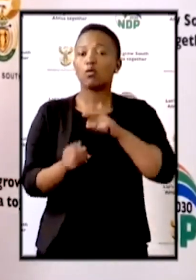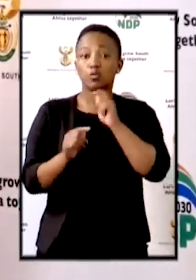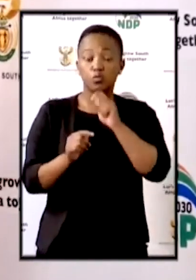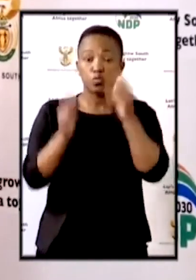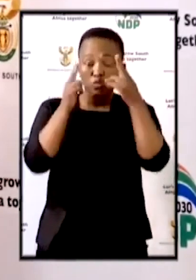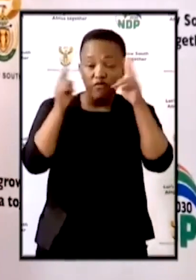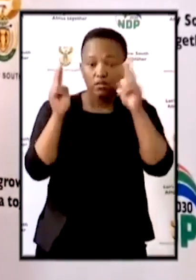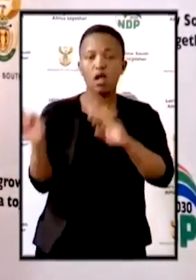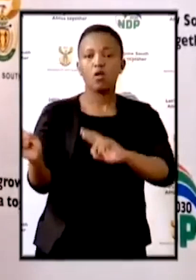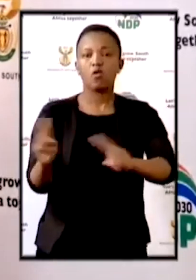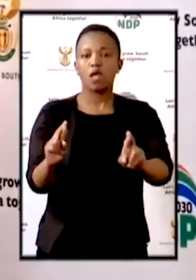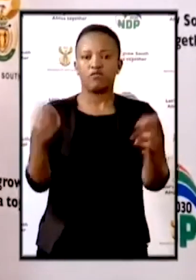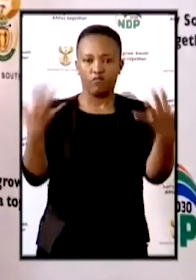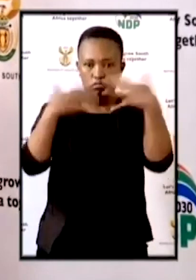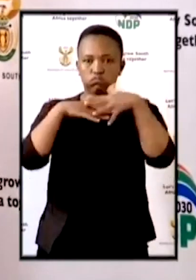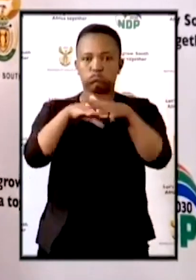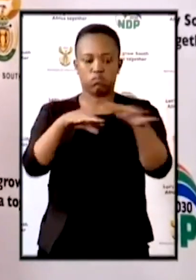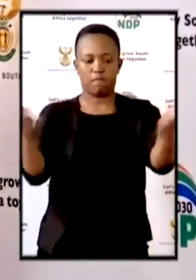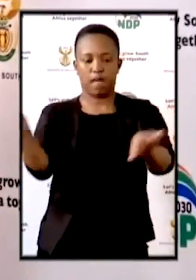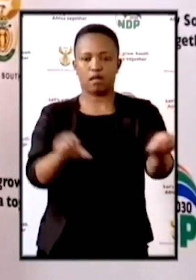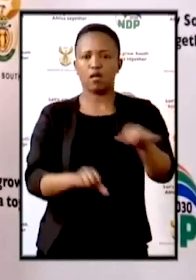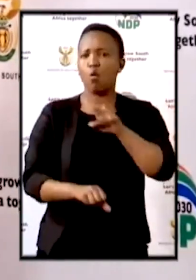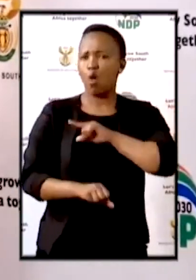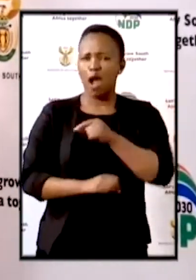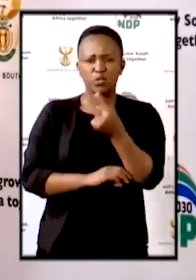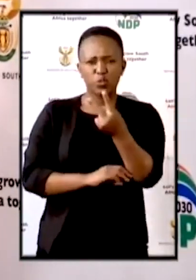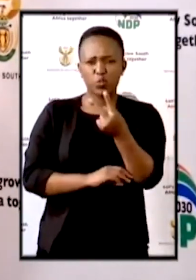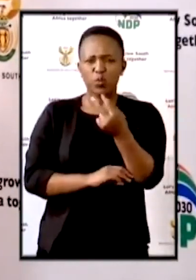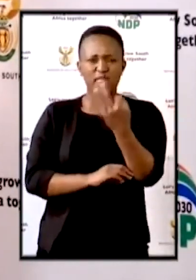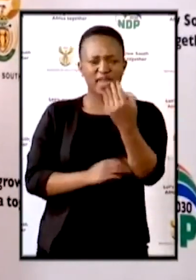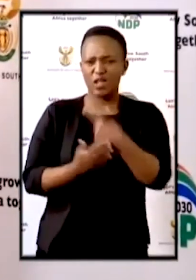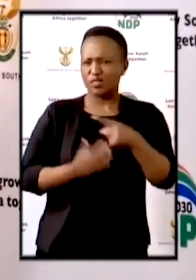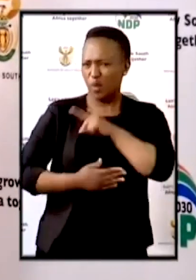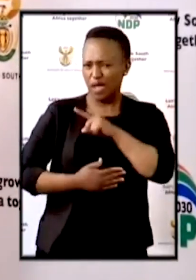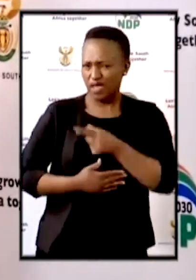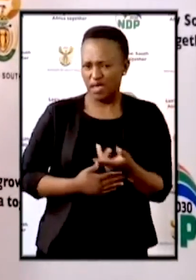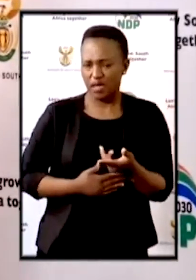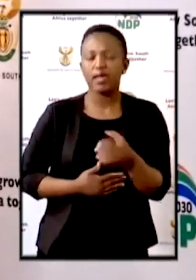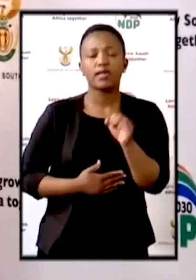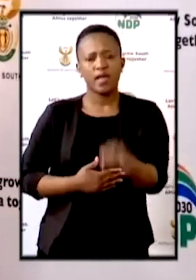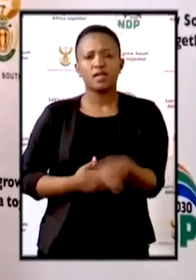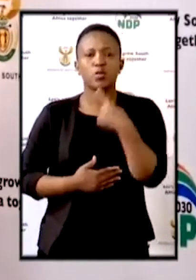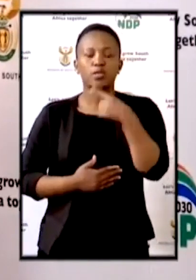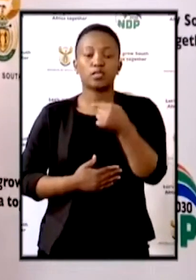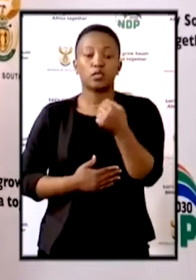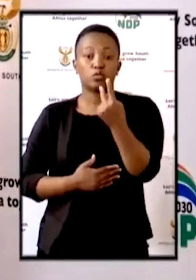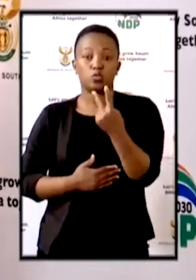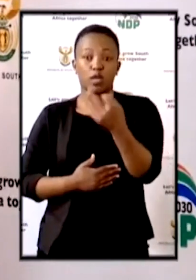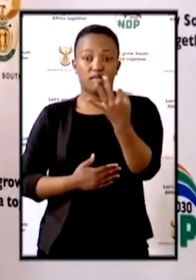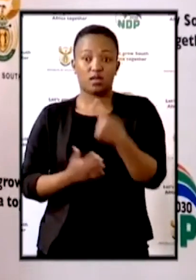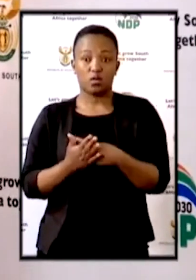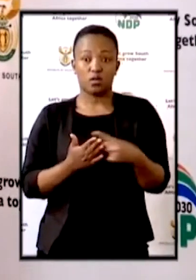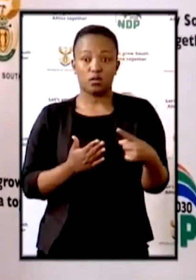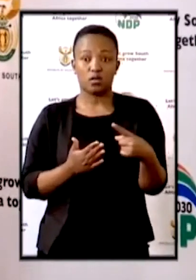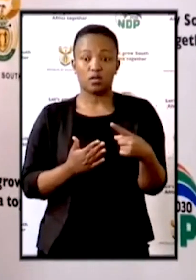the reintegration. Why, by the way, do we say 2 to 3 weeks? We are saying 2 to 3 weeks because it will depend on the capacity of